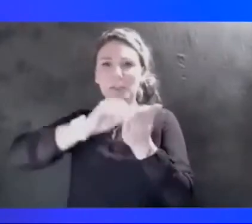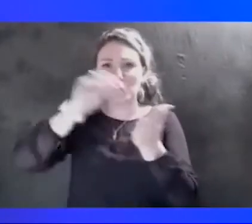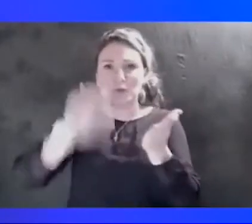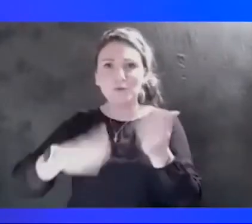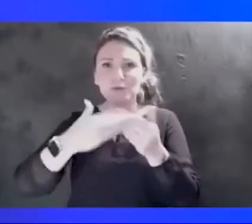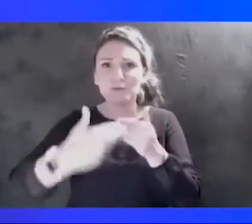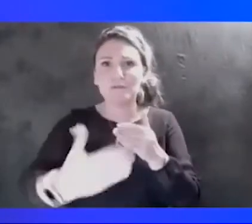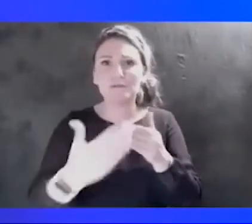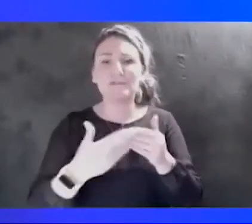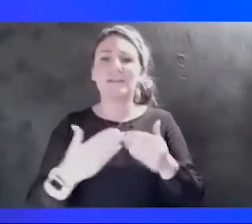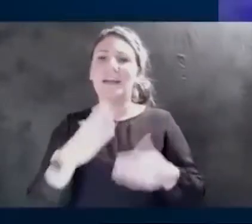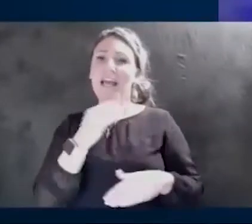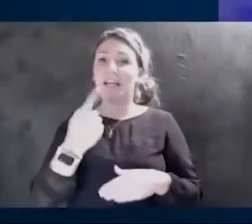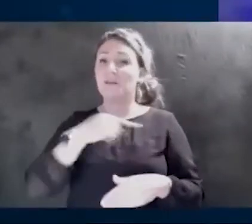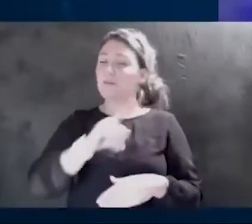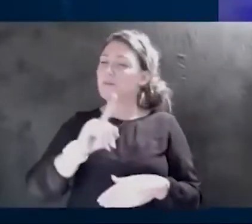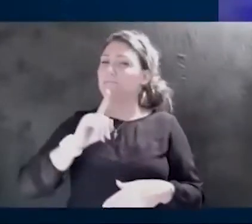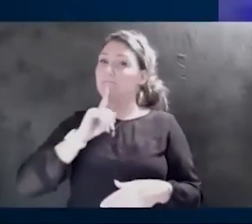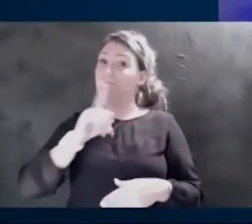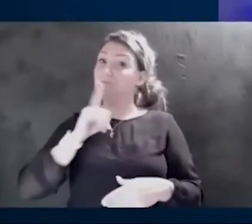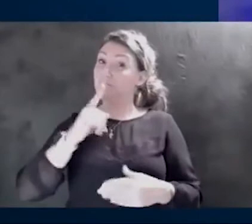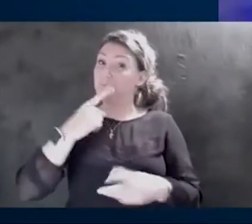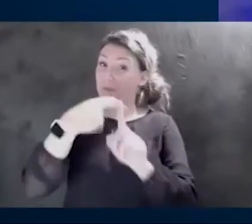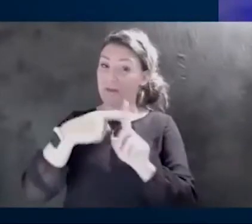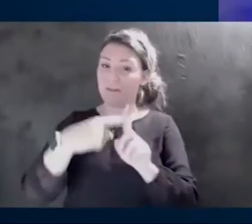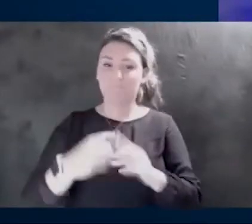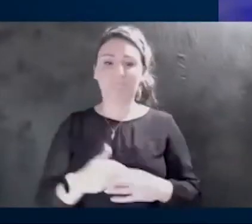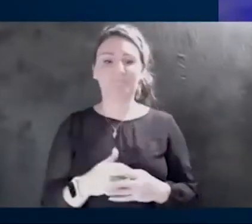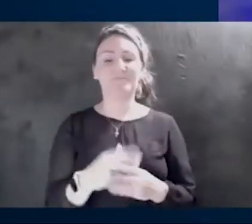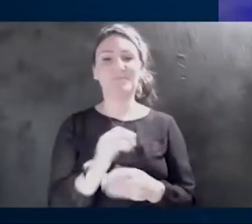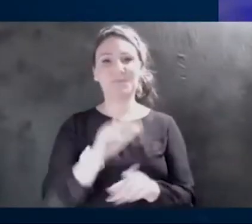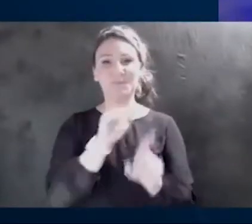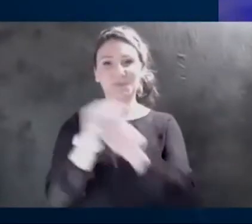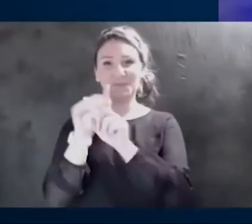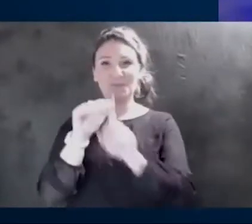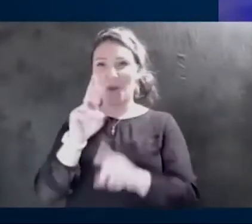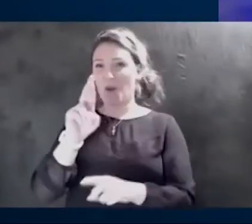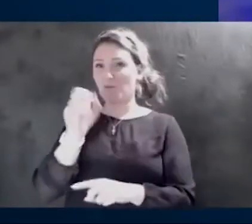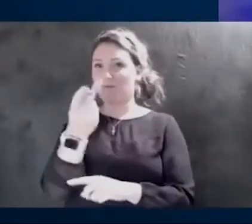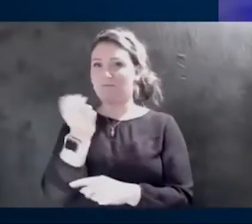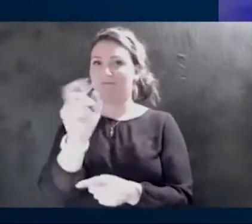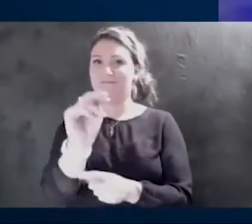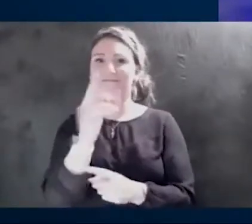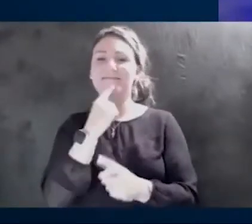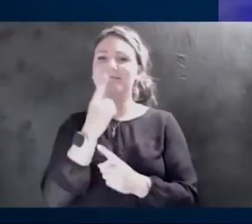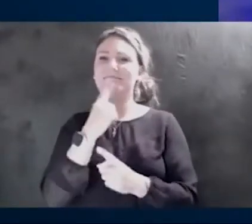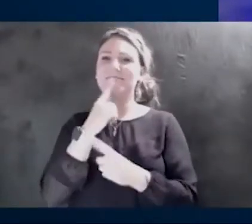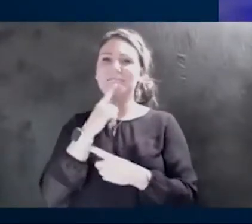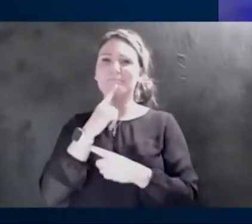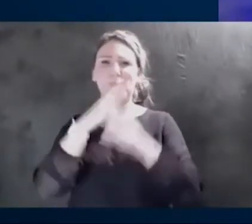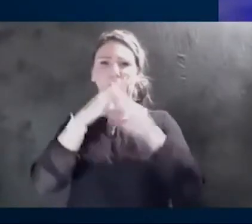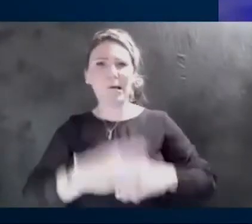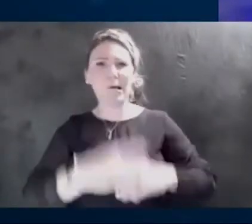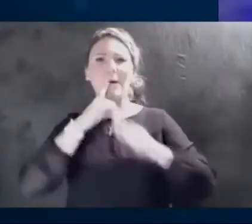in good hands. Yeah, I'm reminded a little bit about Reagan saying to Mr. Gorbachev, tear down those walls. I think telemedicine has helped tear down those walls to the